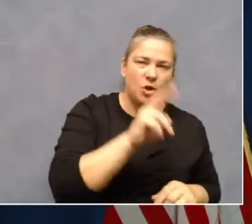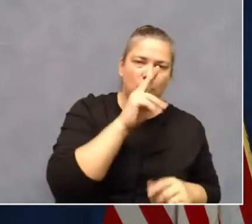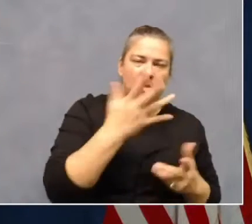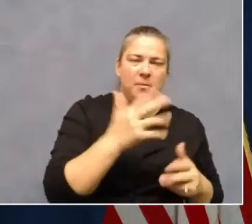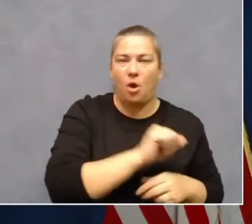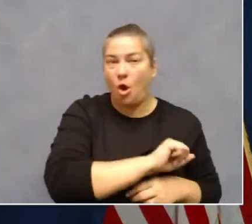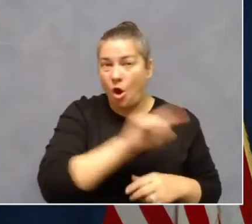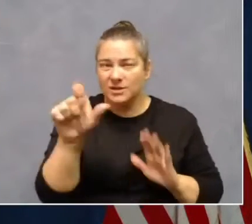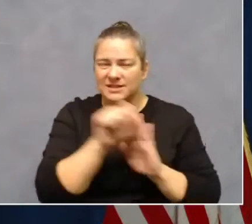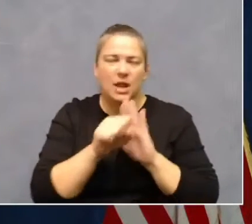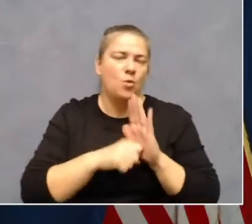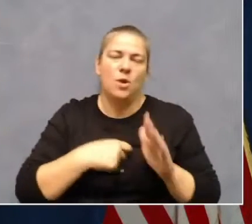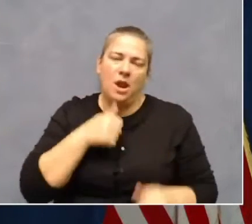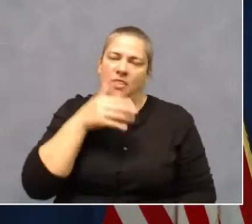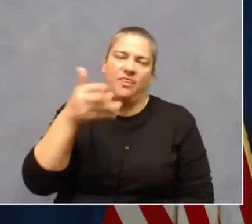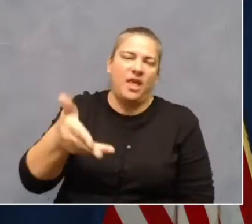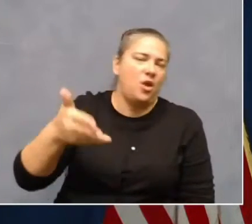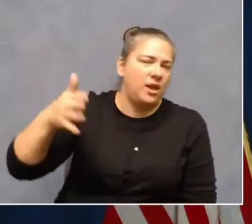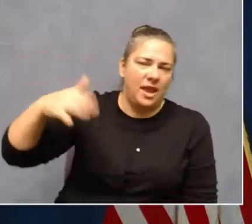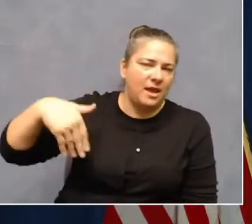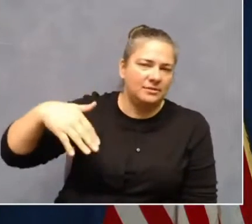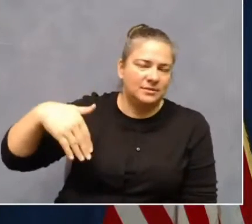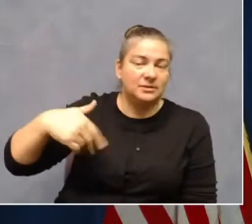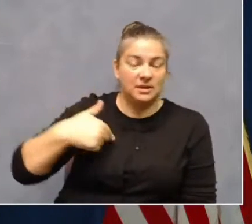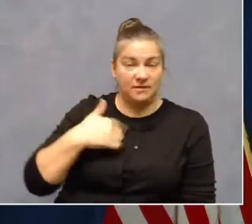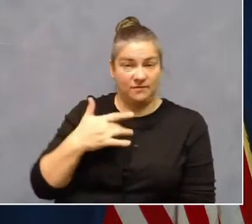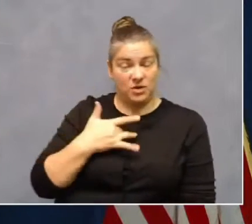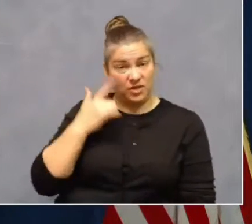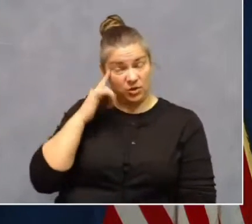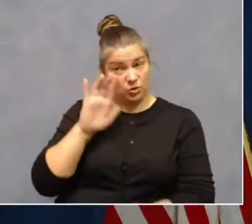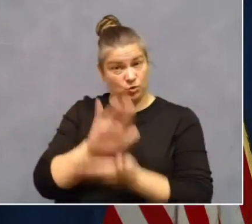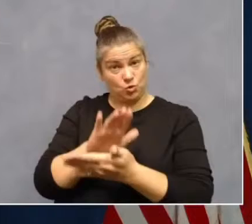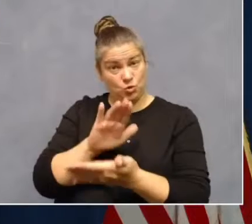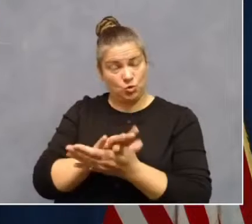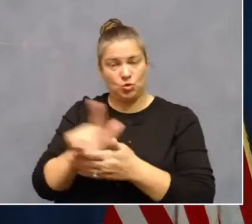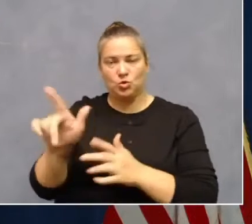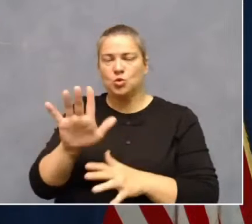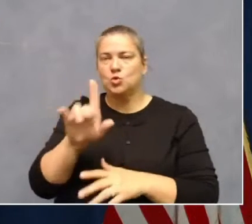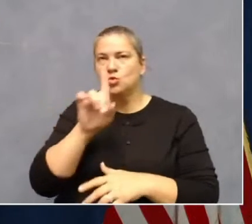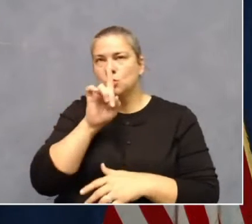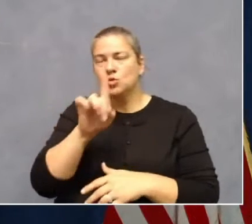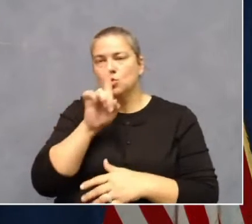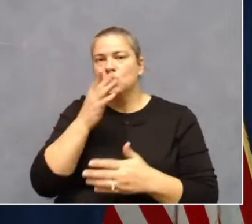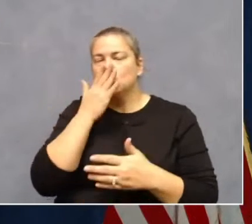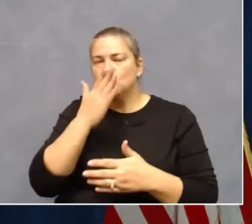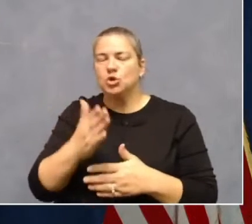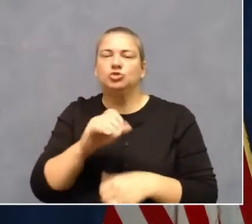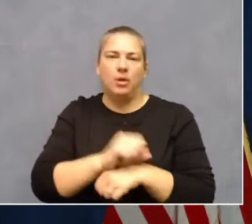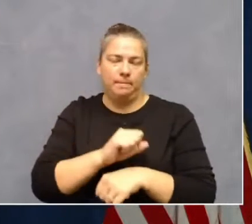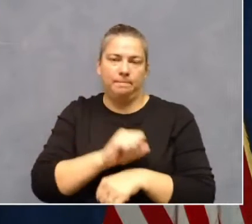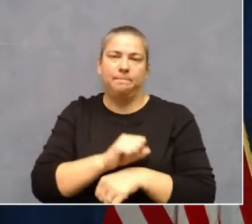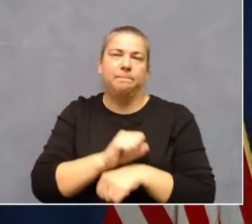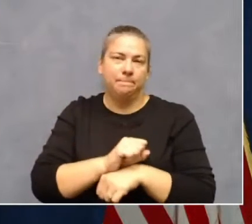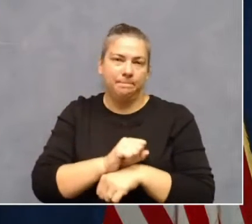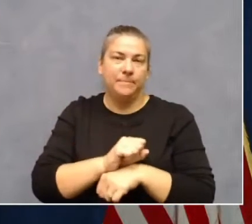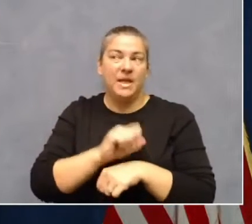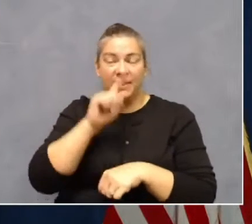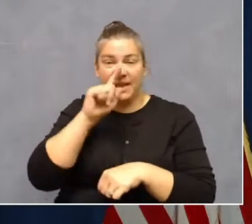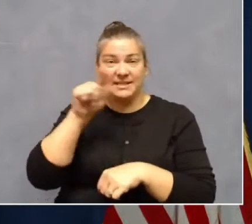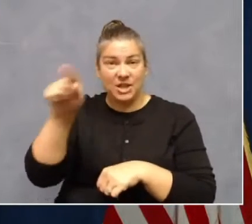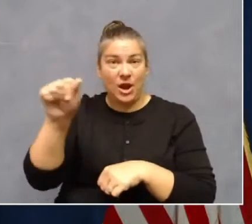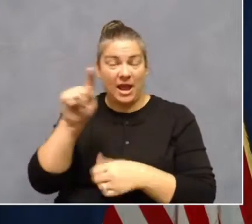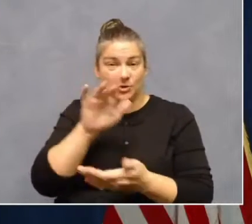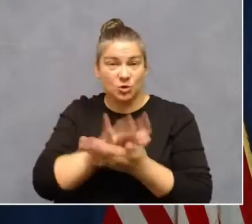yet. I also want to say that I think our schools are doing a really good job when they have their kids in. We are